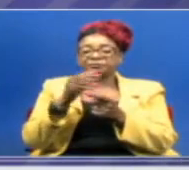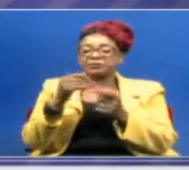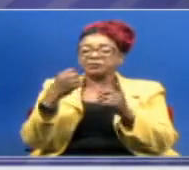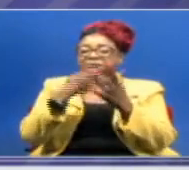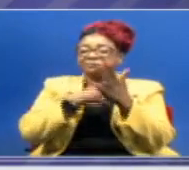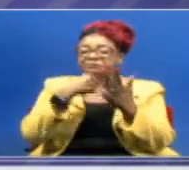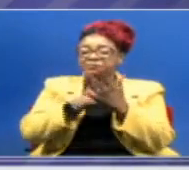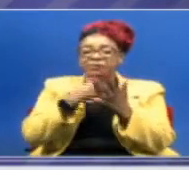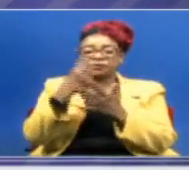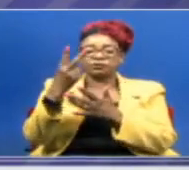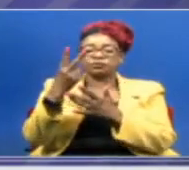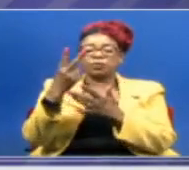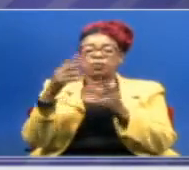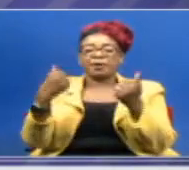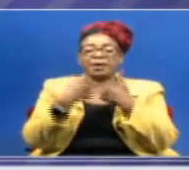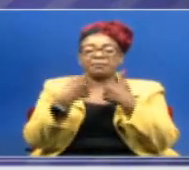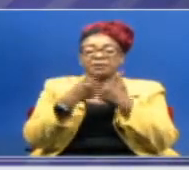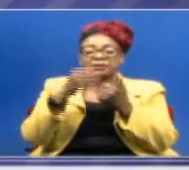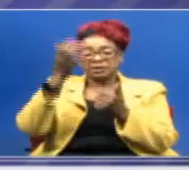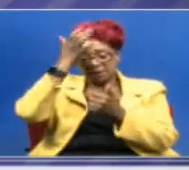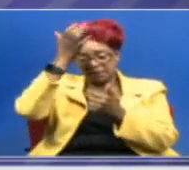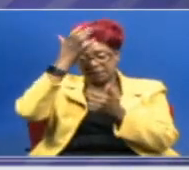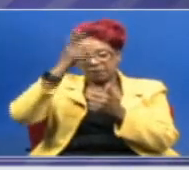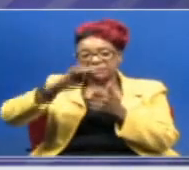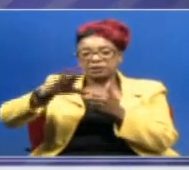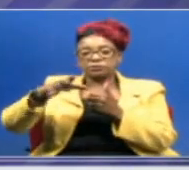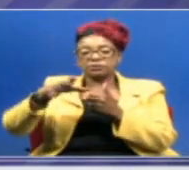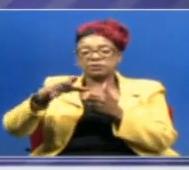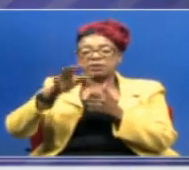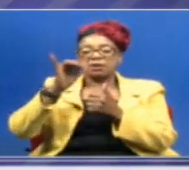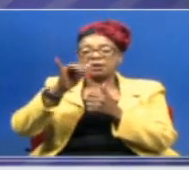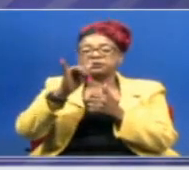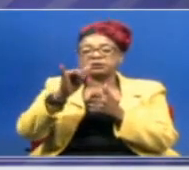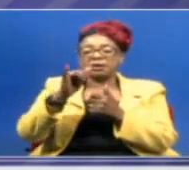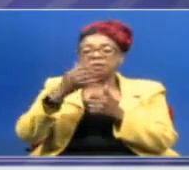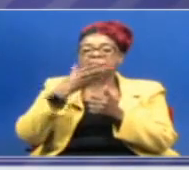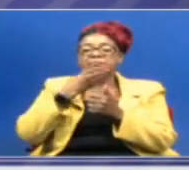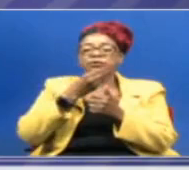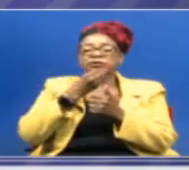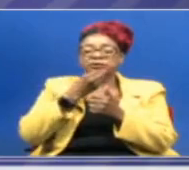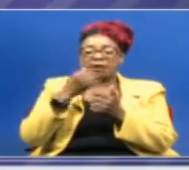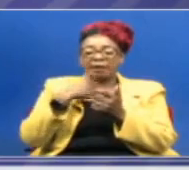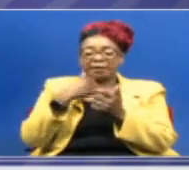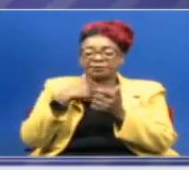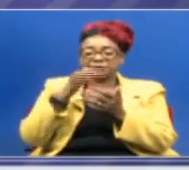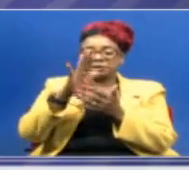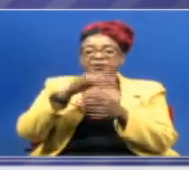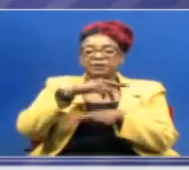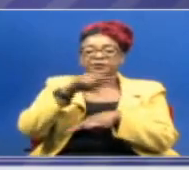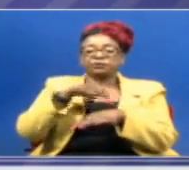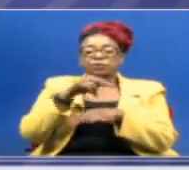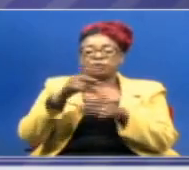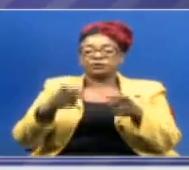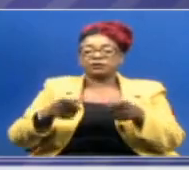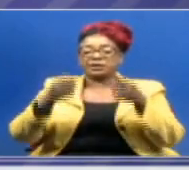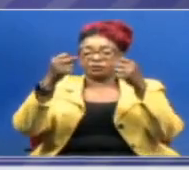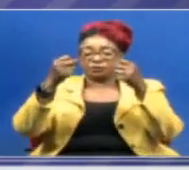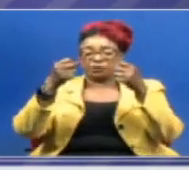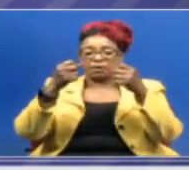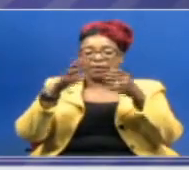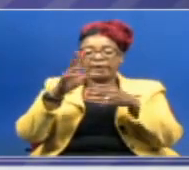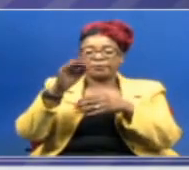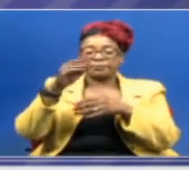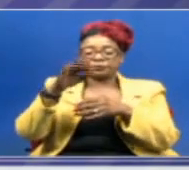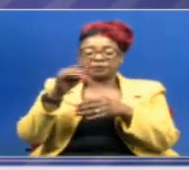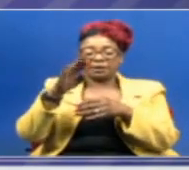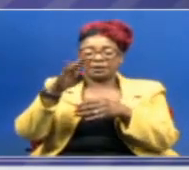in Kakamega County, where the Solidarity Boys regained the national title. Our reporter Elijah Oko tells